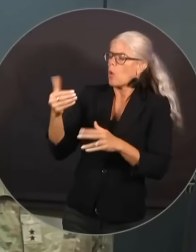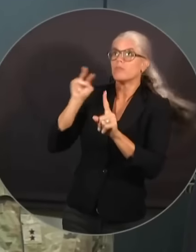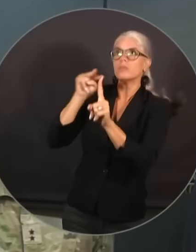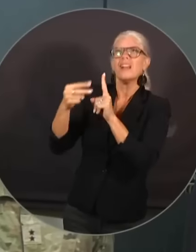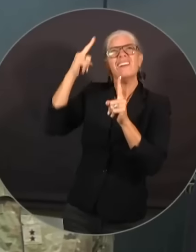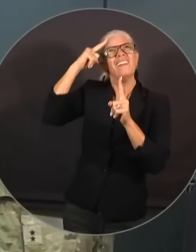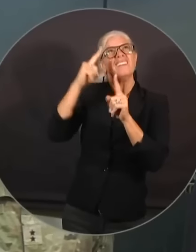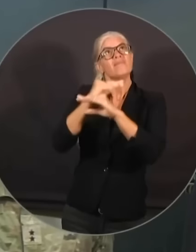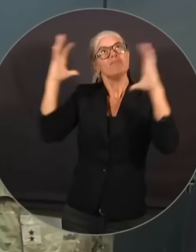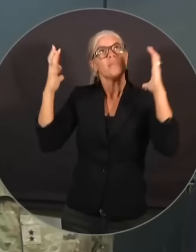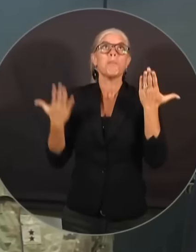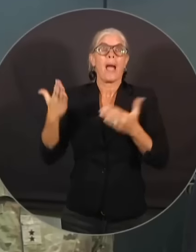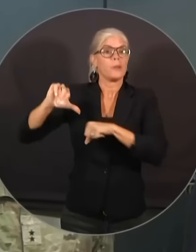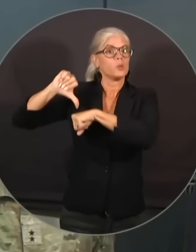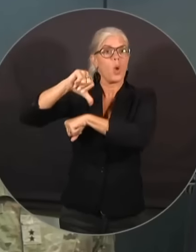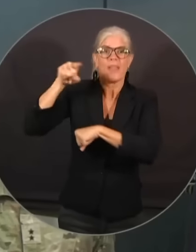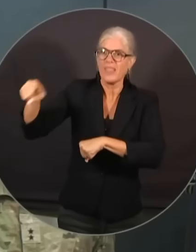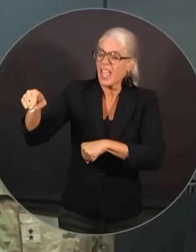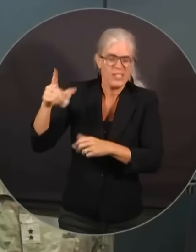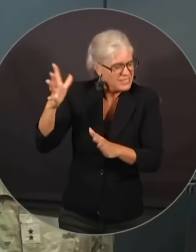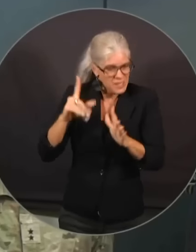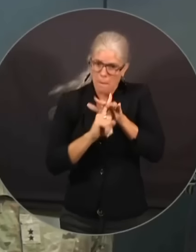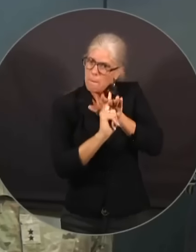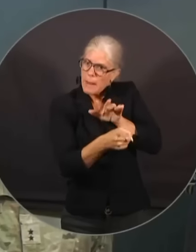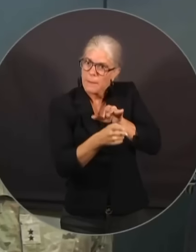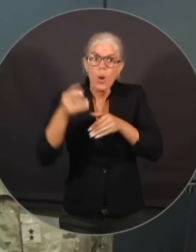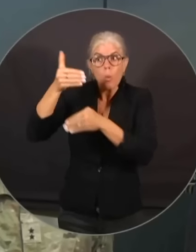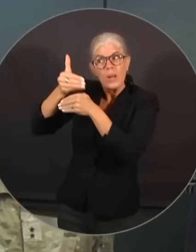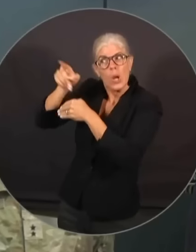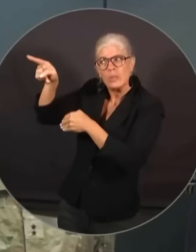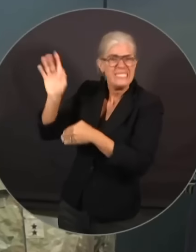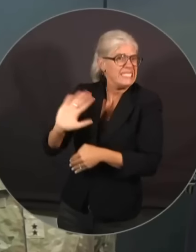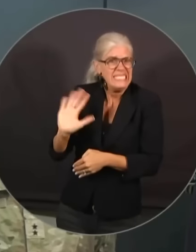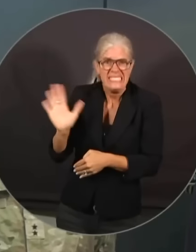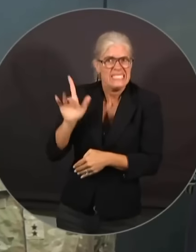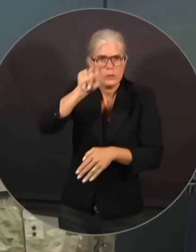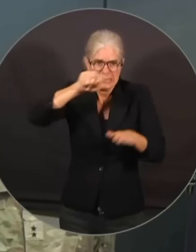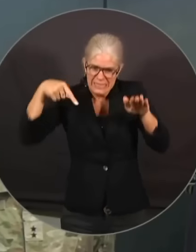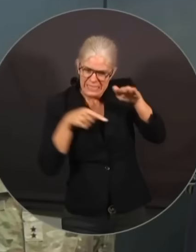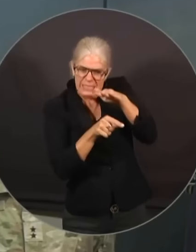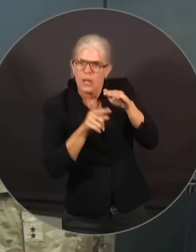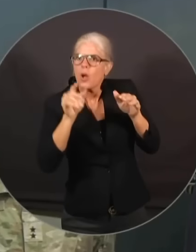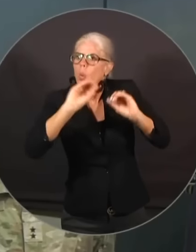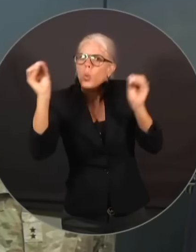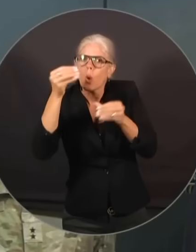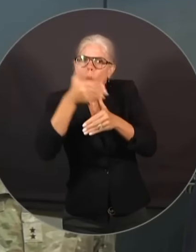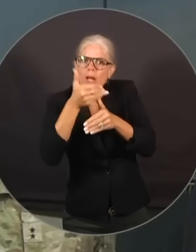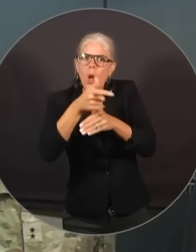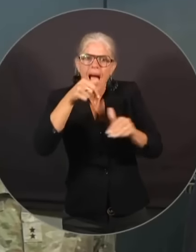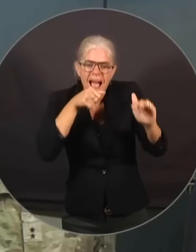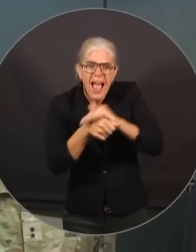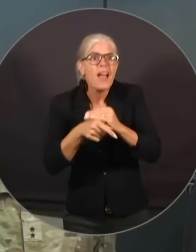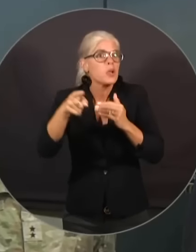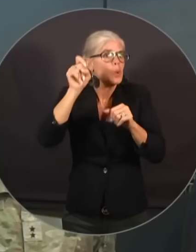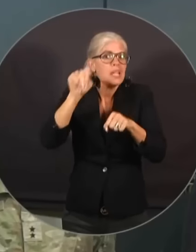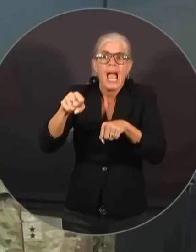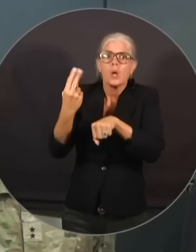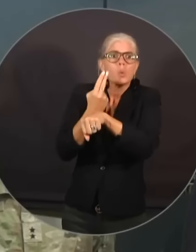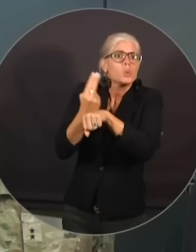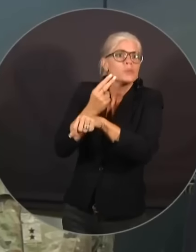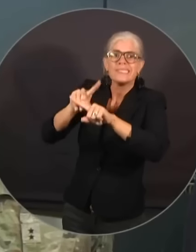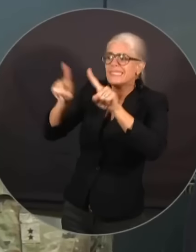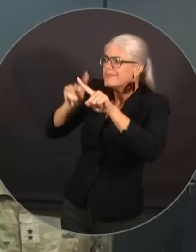on your house. So please make sure you're moving away from the windows and doors and getting to a central point of your home. Protect your yourself from the flying debris.